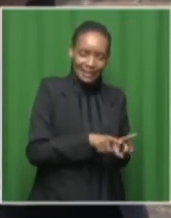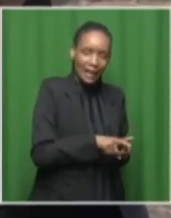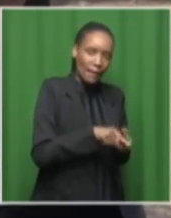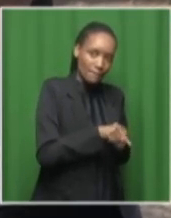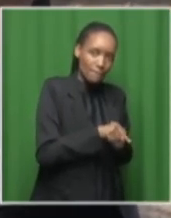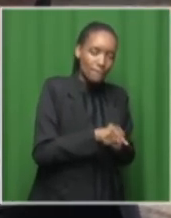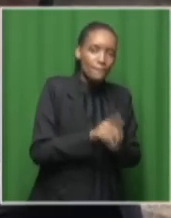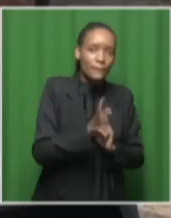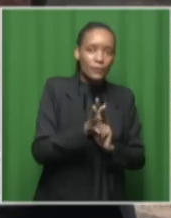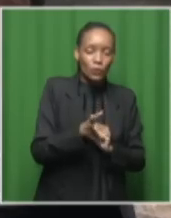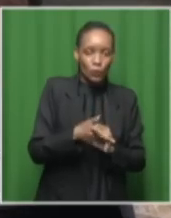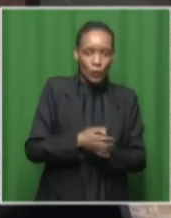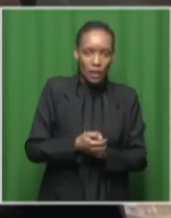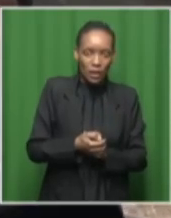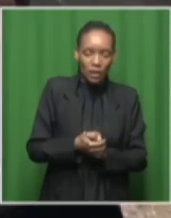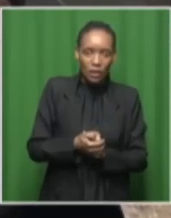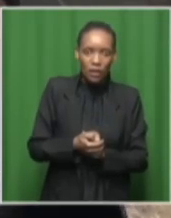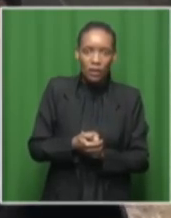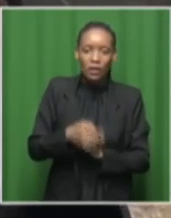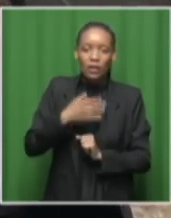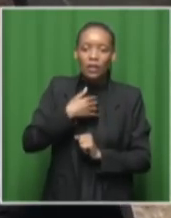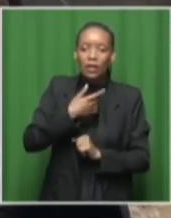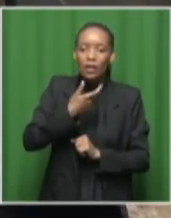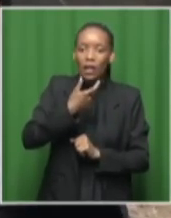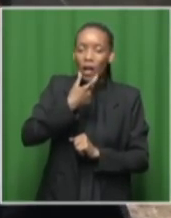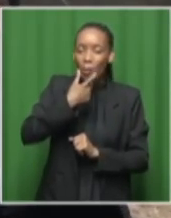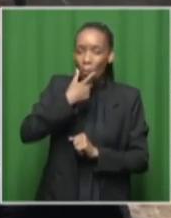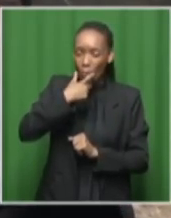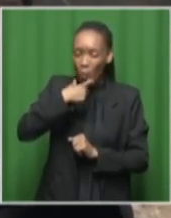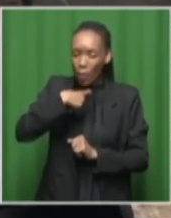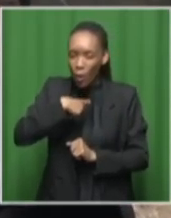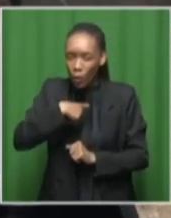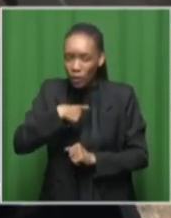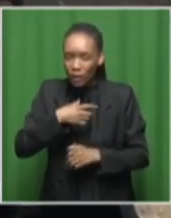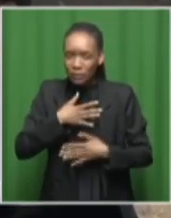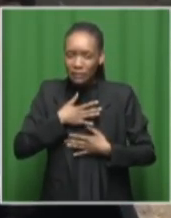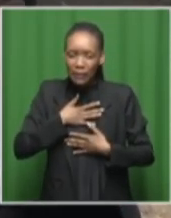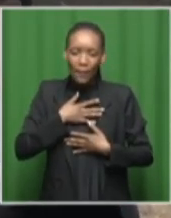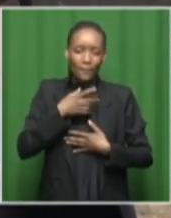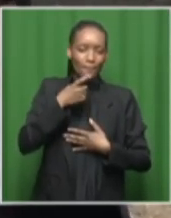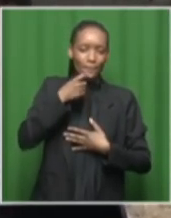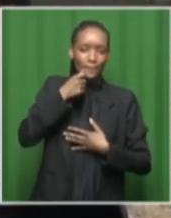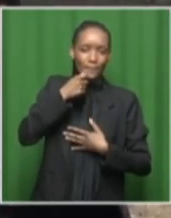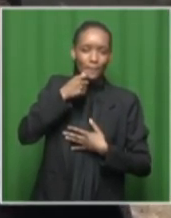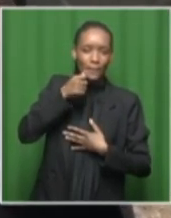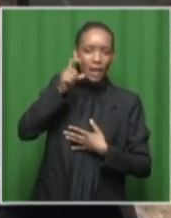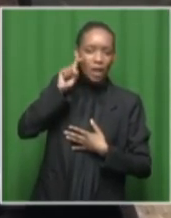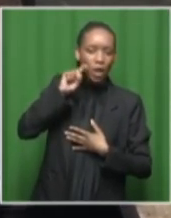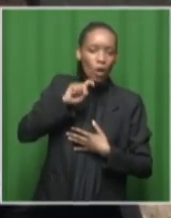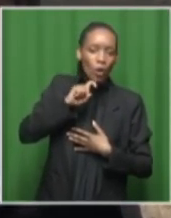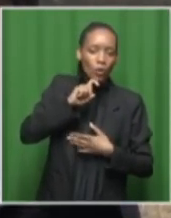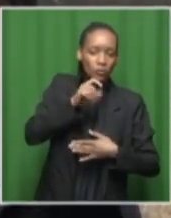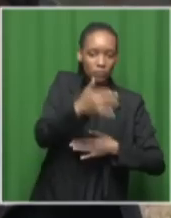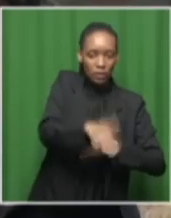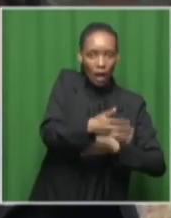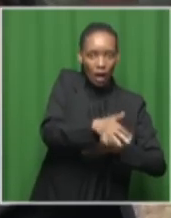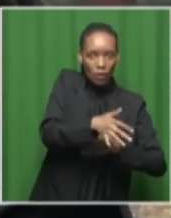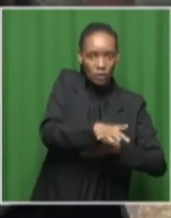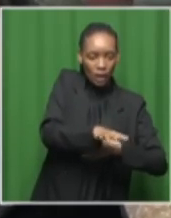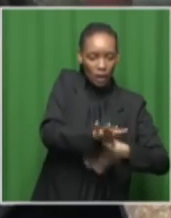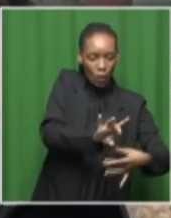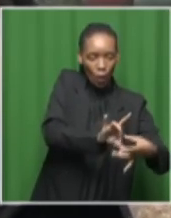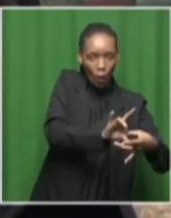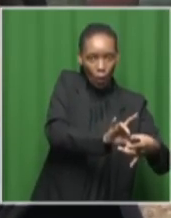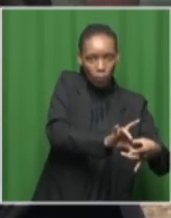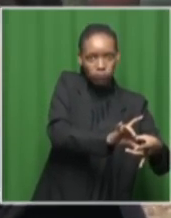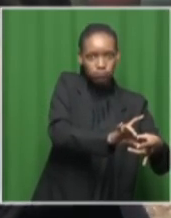in at all the time. There was always a group of men, elders that had gathered outside the home of the late